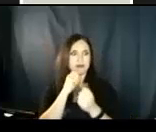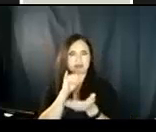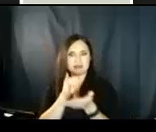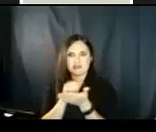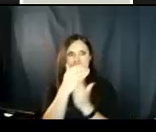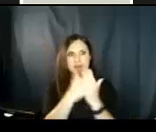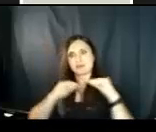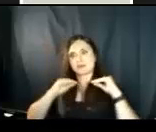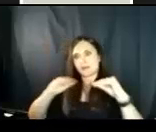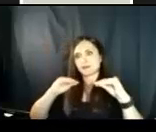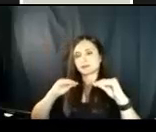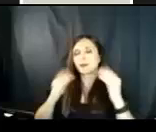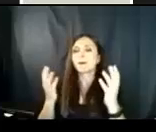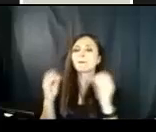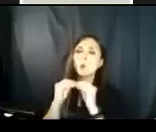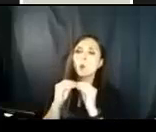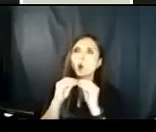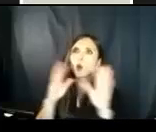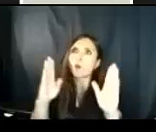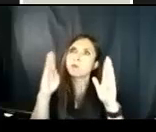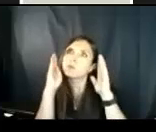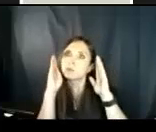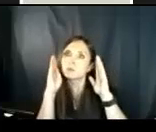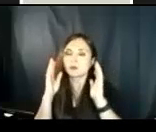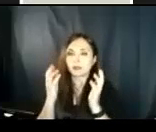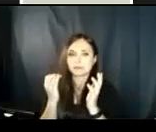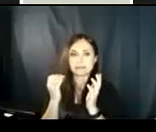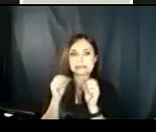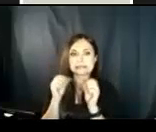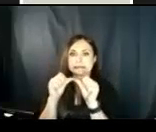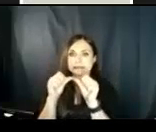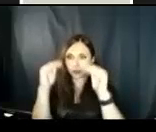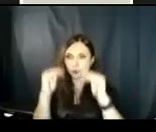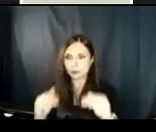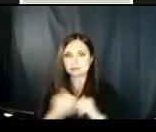Okay, so let's keep this one in mind as I continue to the next one.